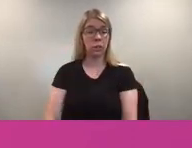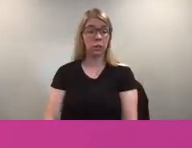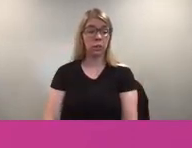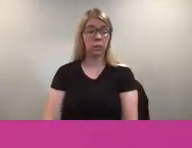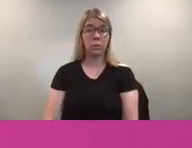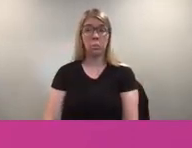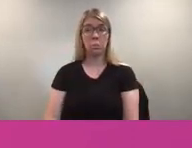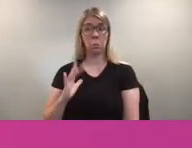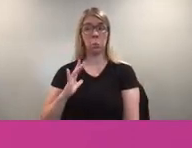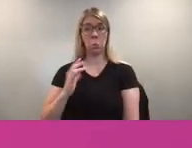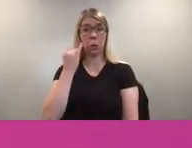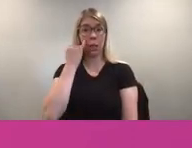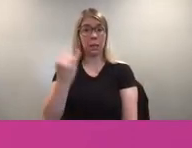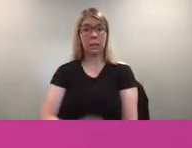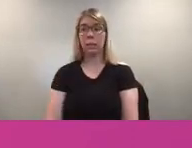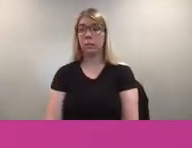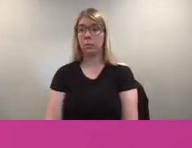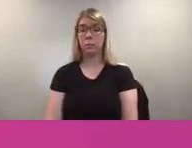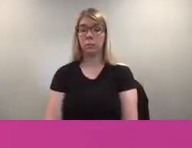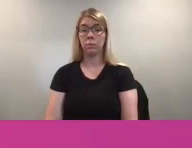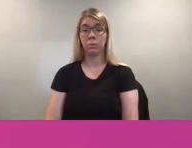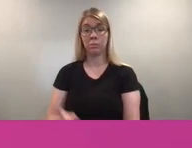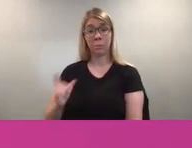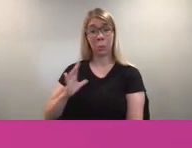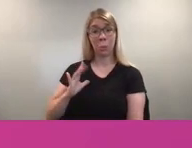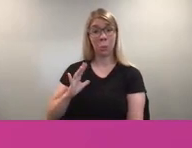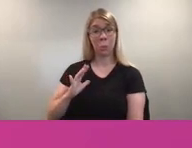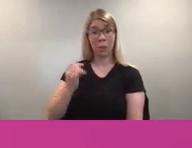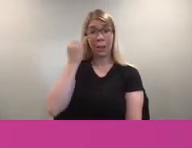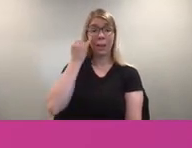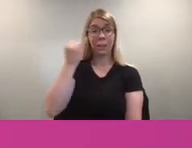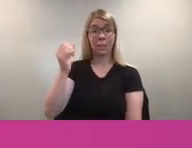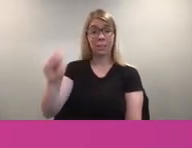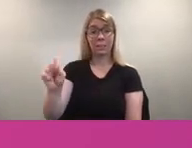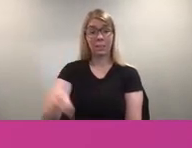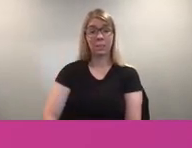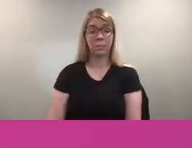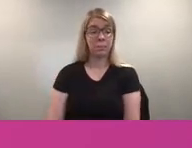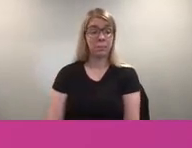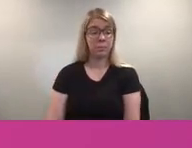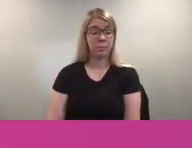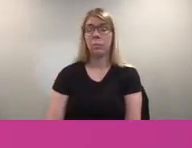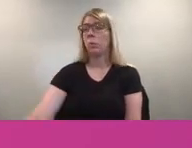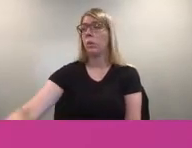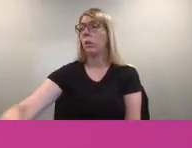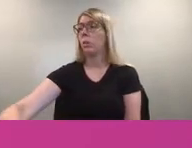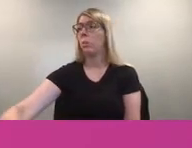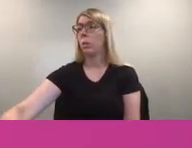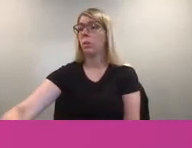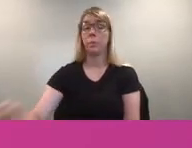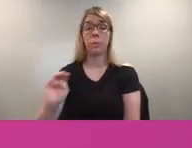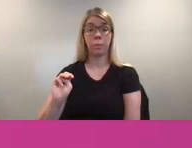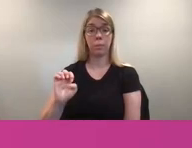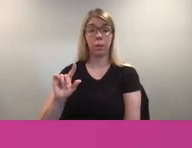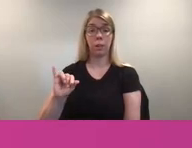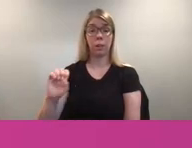It's a pretty cool idea. That is a pretty cool idea. Melissa said,